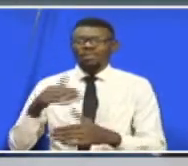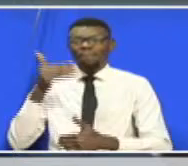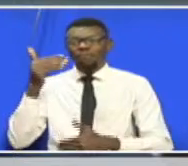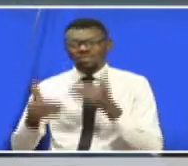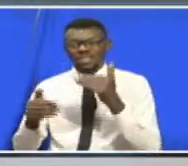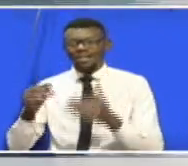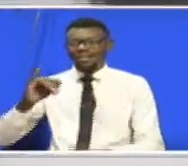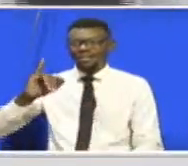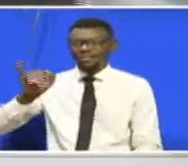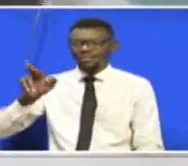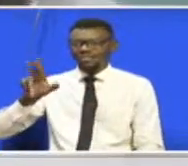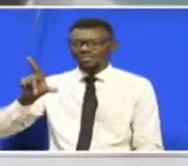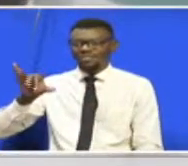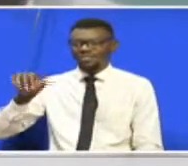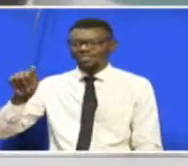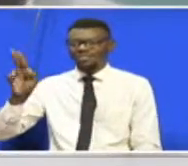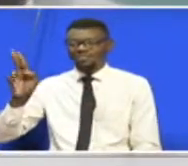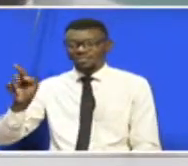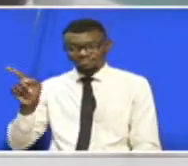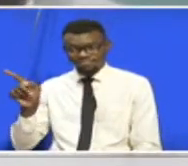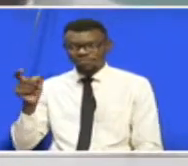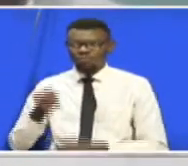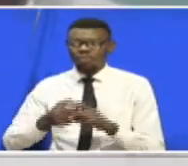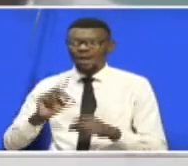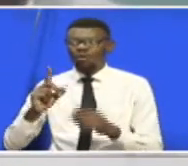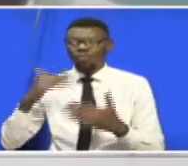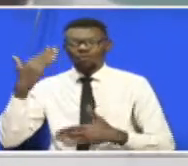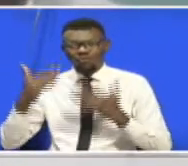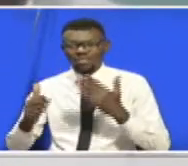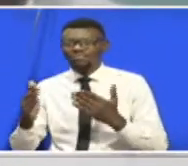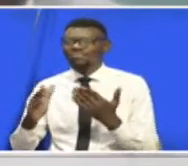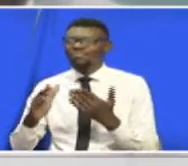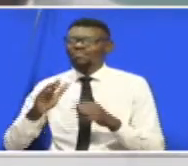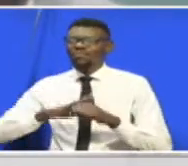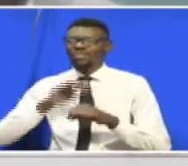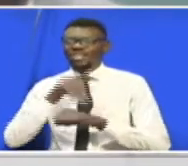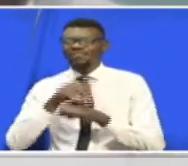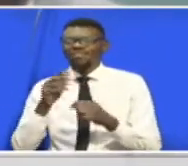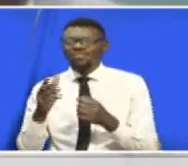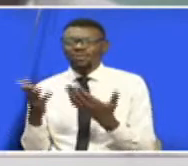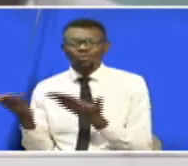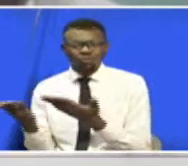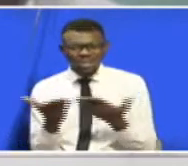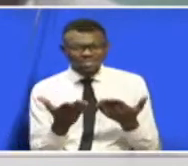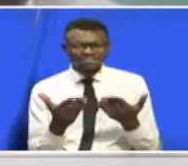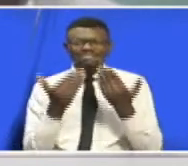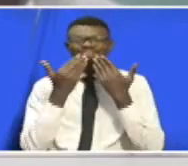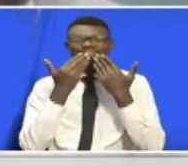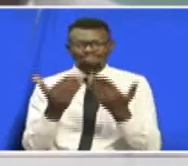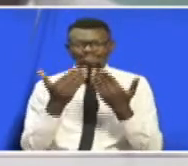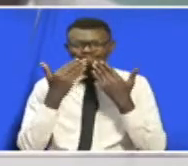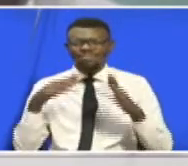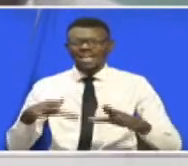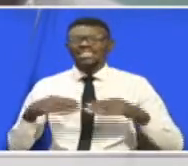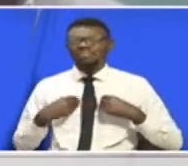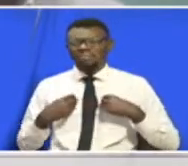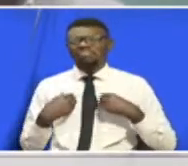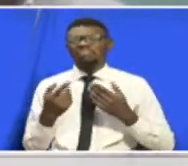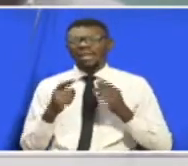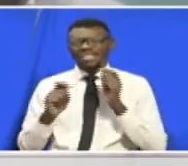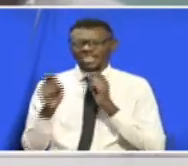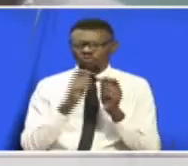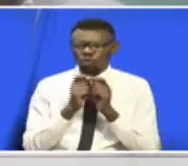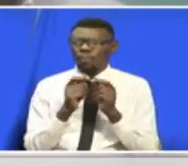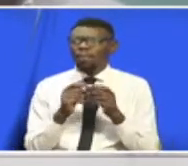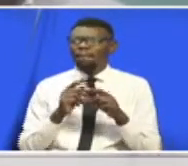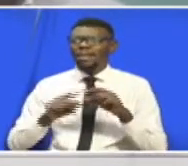from the University of Nairobi. Professor Oyugi, good evening and welcome. Thank you so much for agreeing to this interview on such short notice.